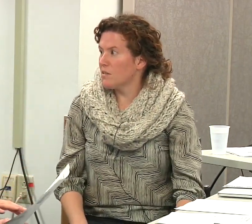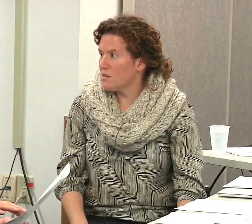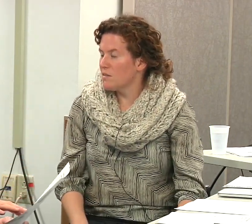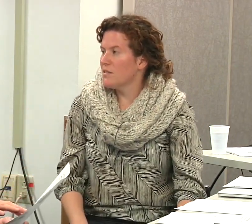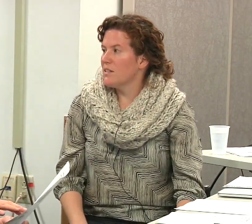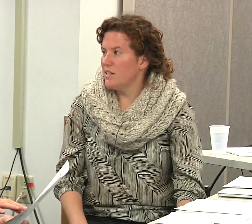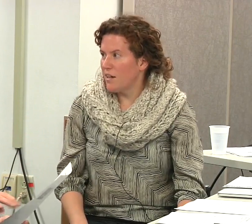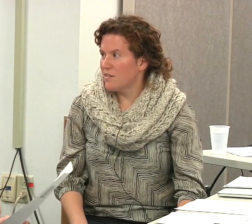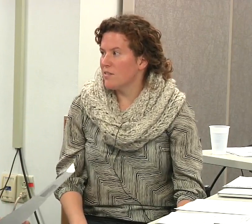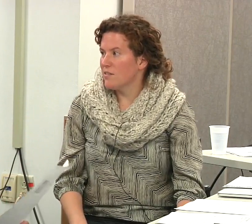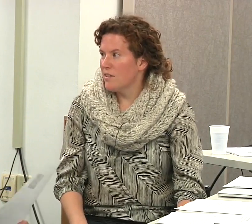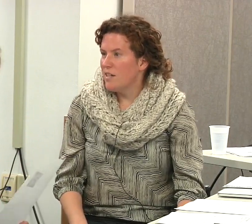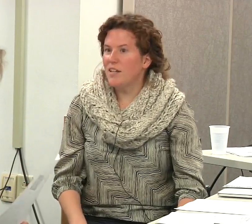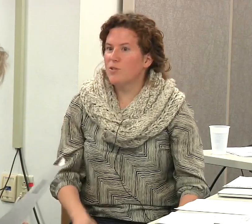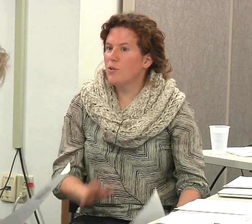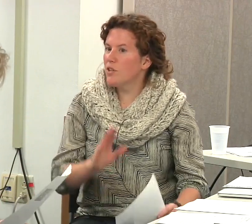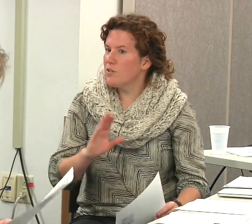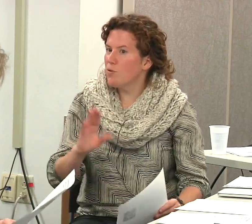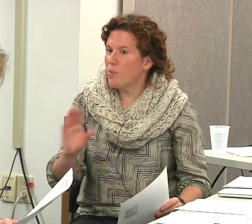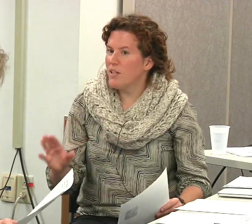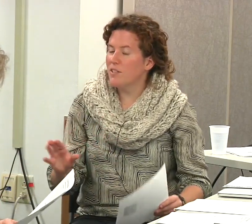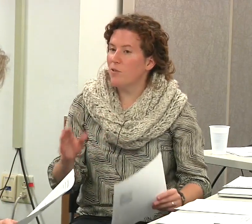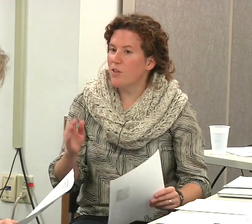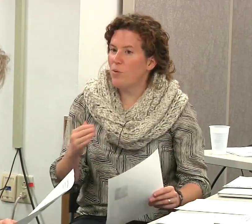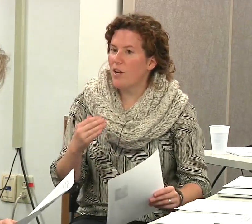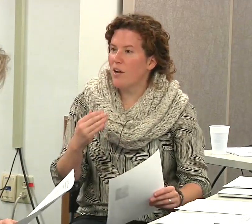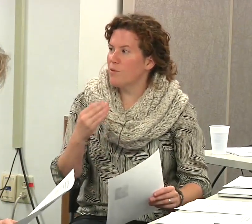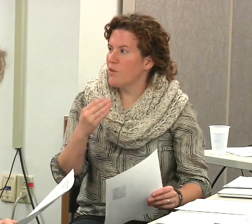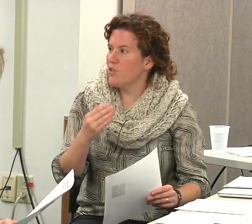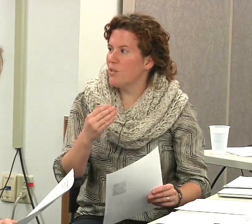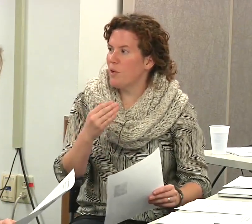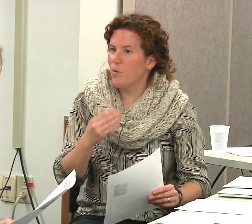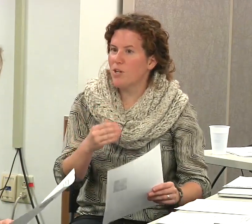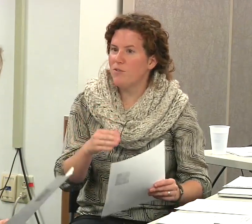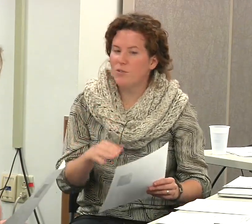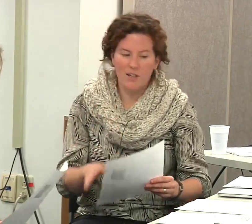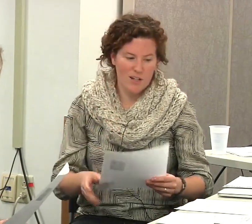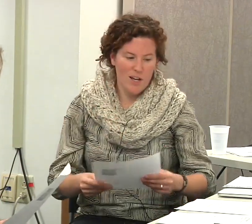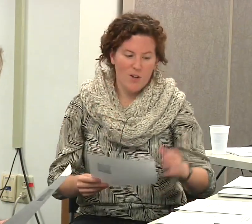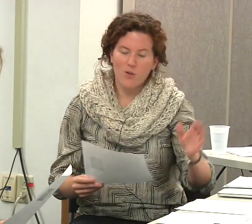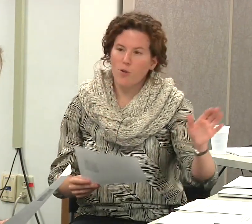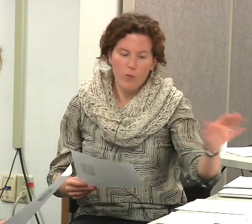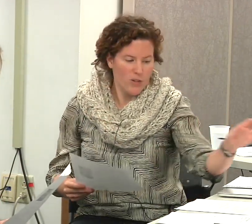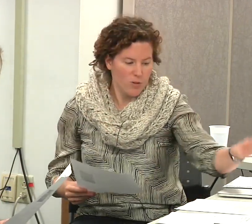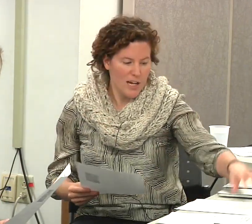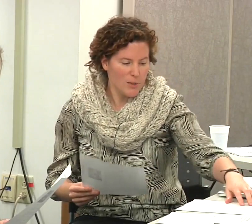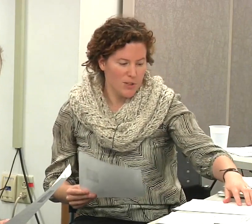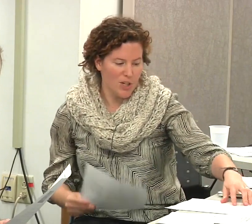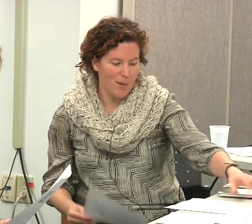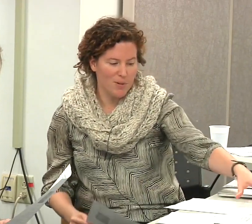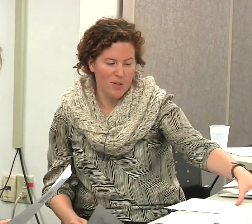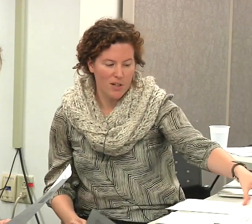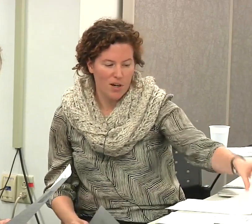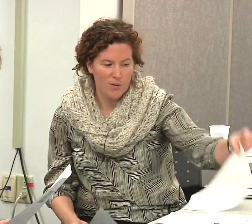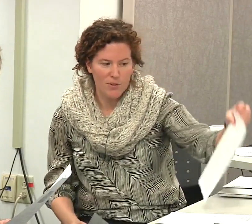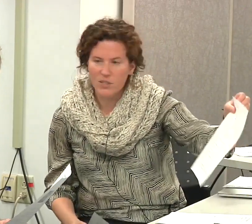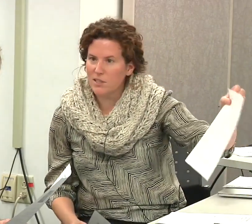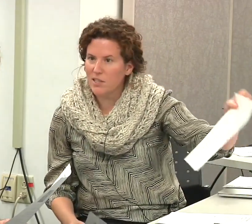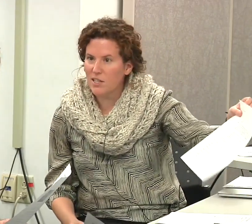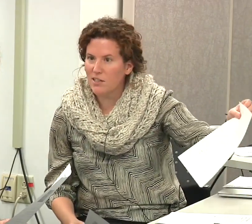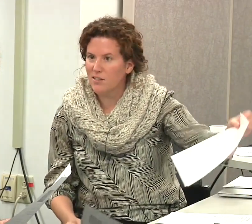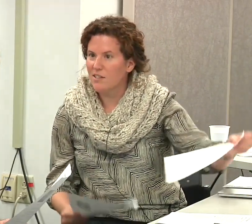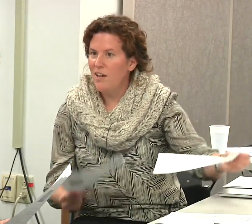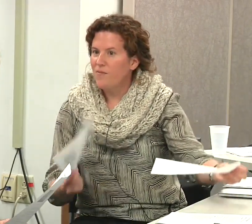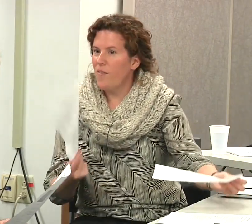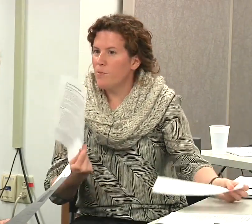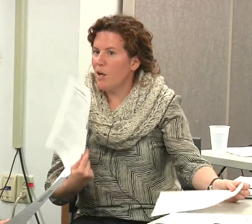lecture on Yes, this topic. yes. Yeah, so it doesn't replace it. So that's why I was mentioning it might work if you say you're going to go read your textbook chapter that